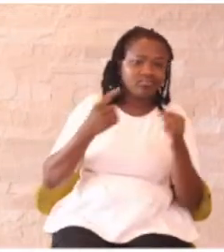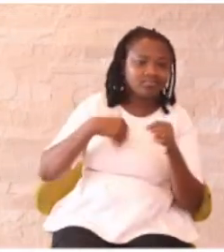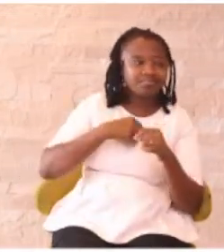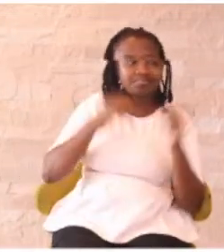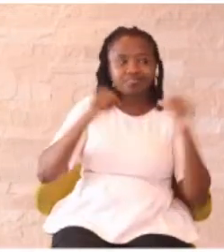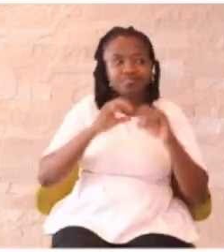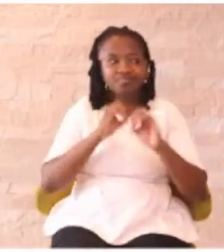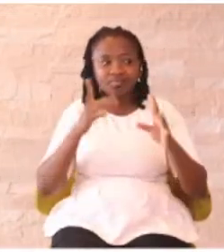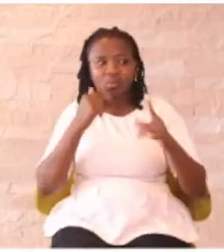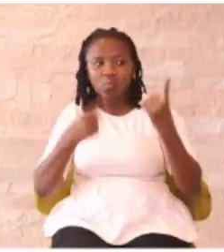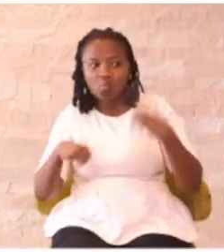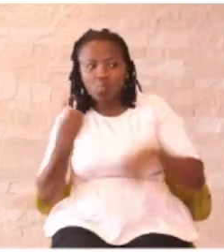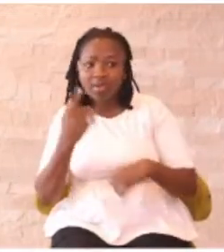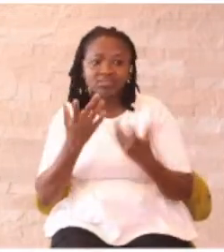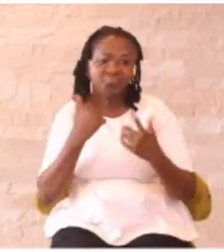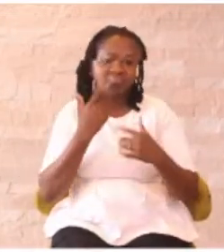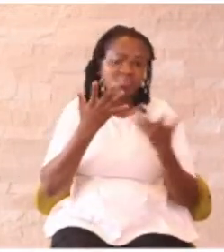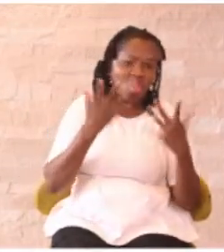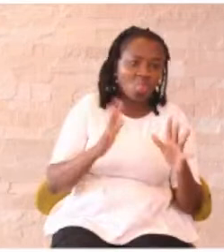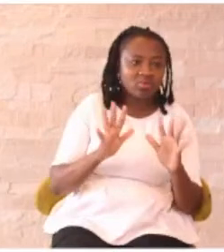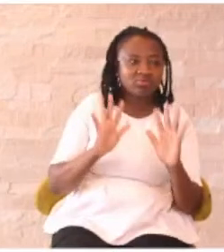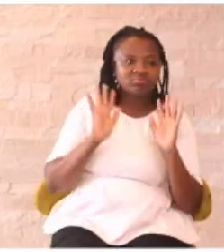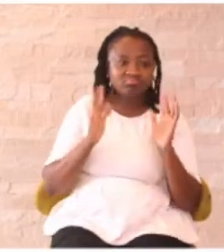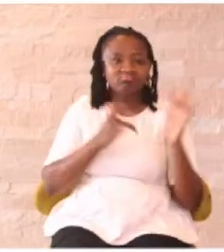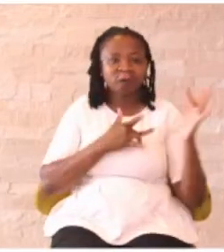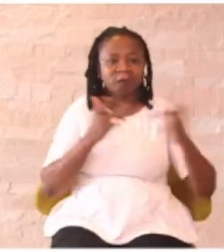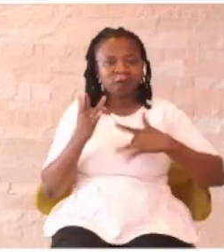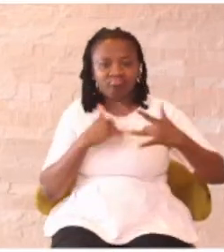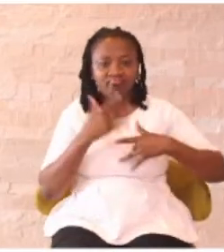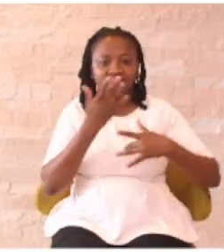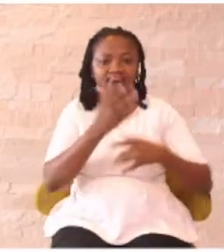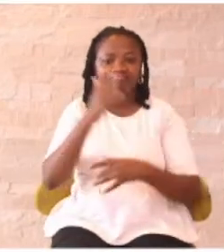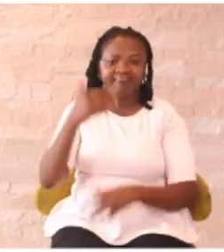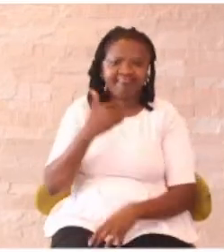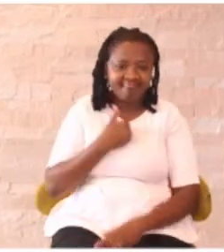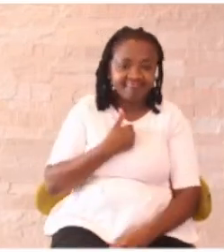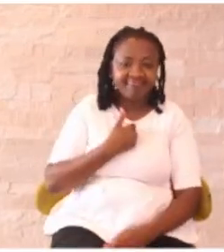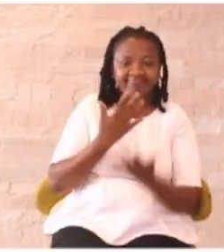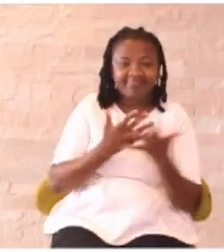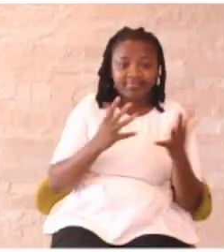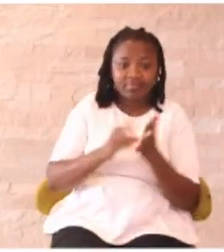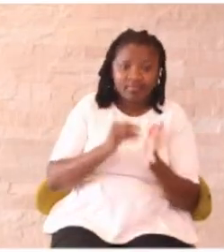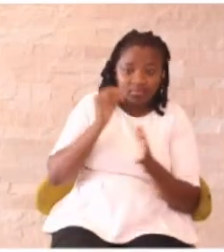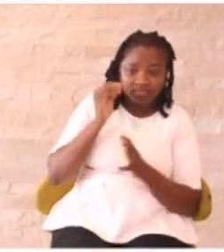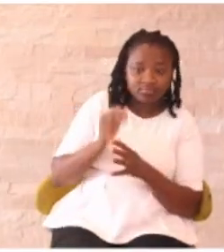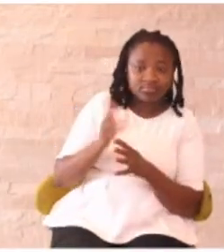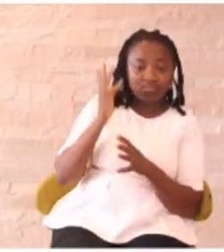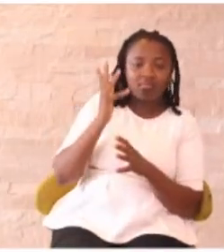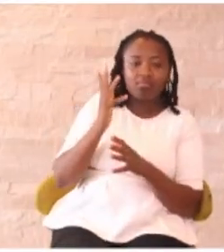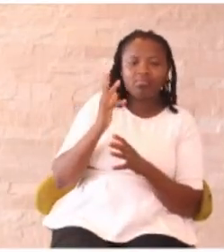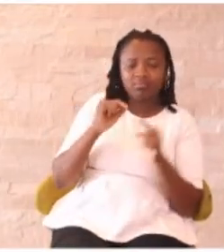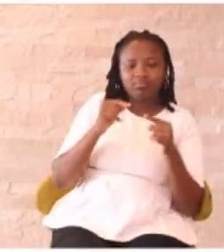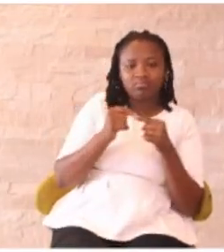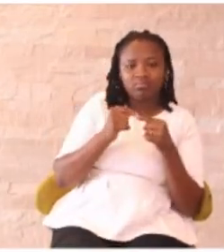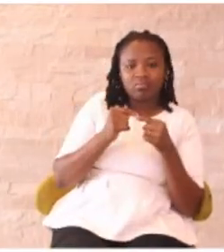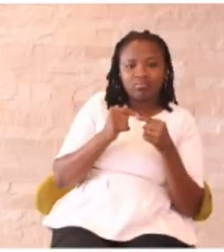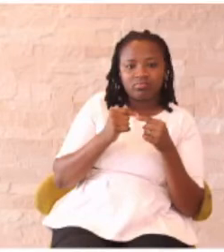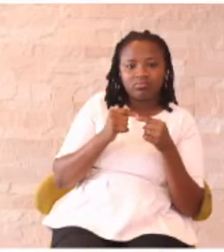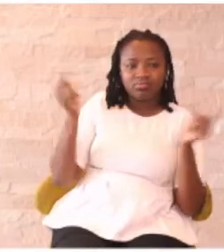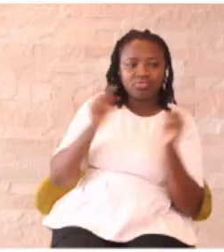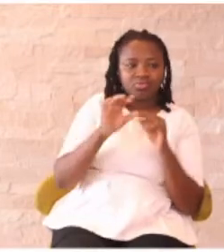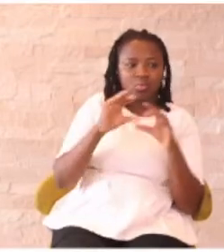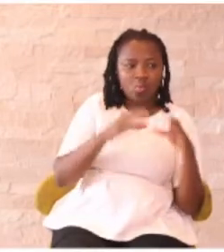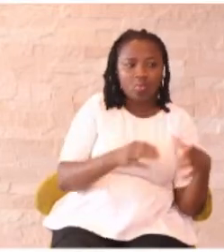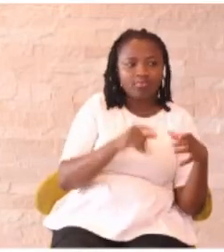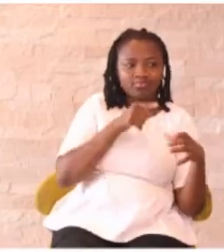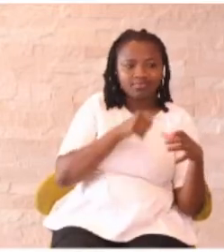lost, and concerns about the high, the rising cost of living, the opposition organized